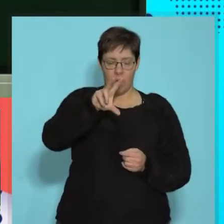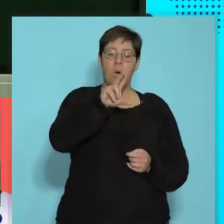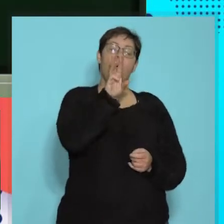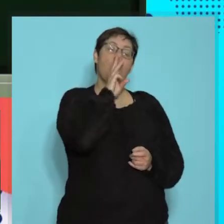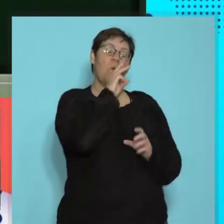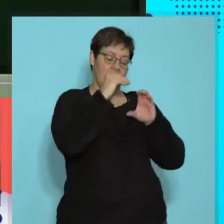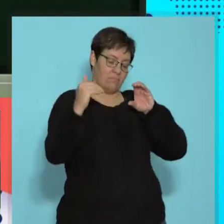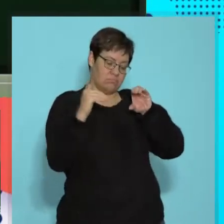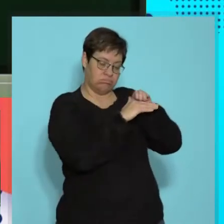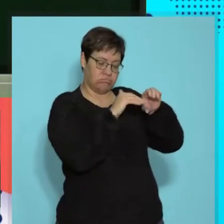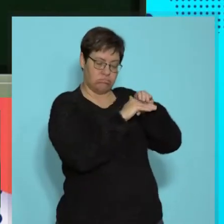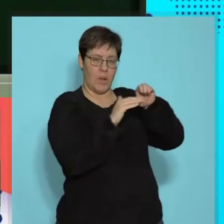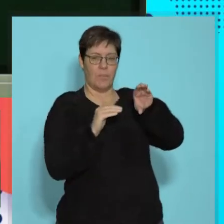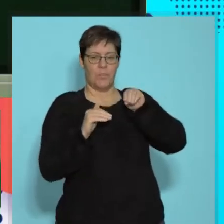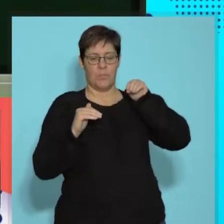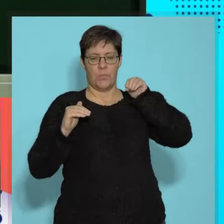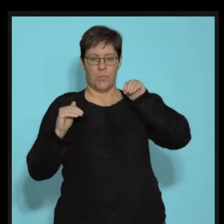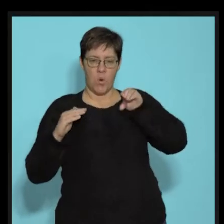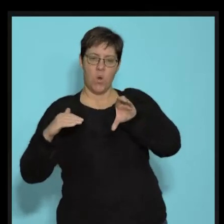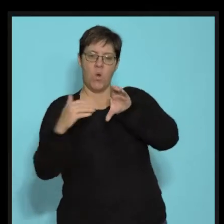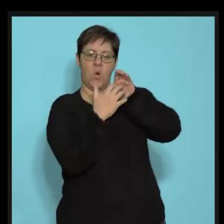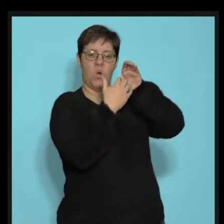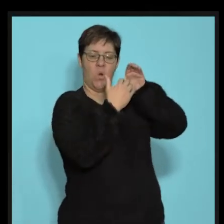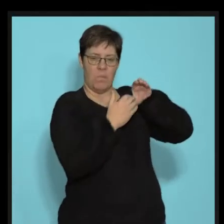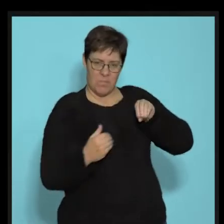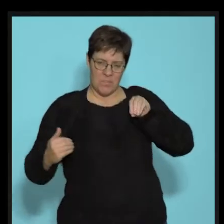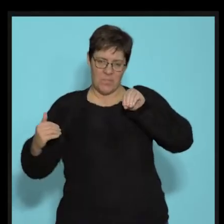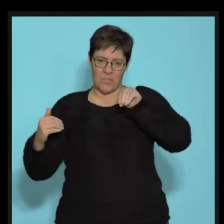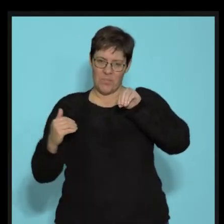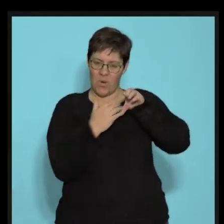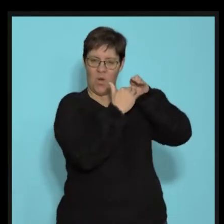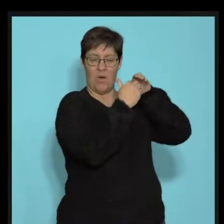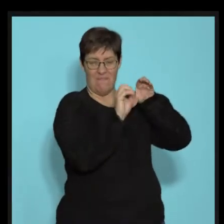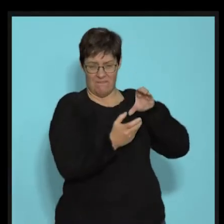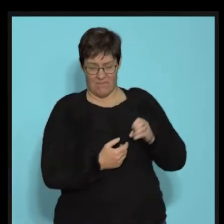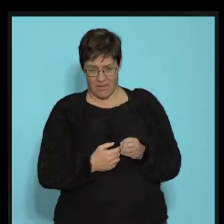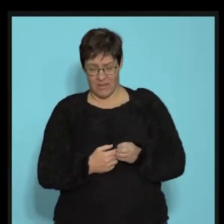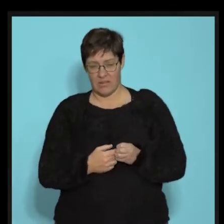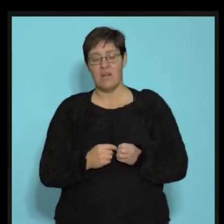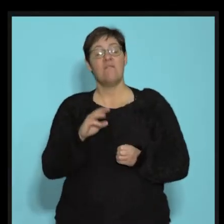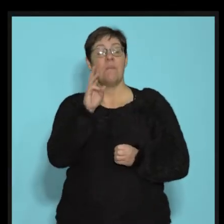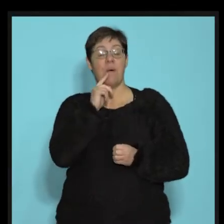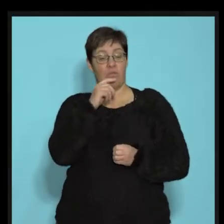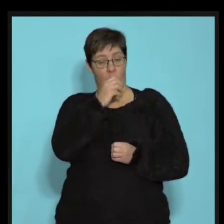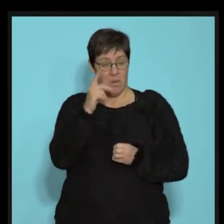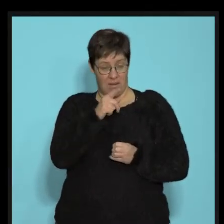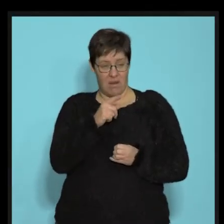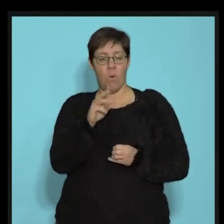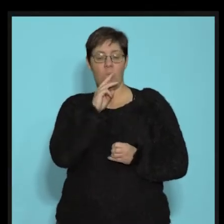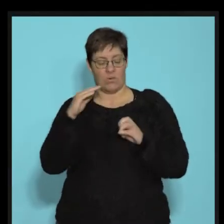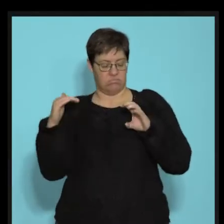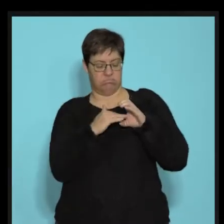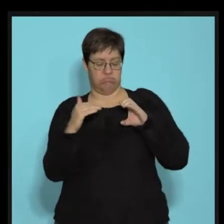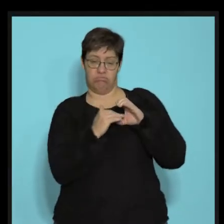and then close. So now look what happens. It's nice. So as it opens its mouth, the water rushes in. And look at